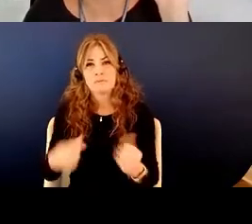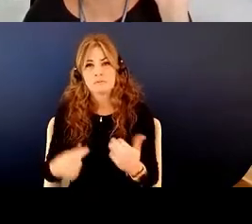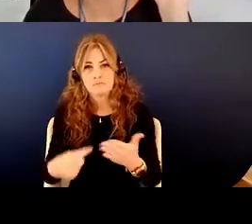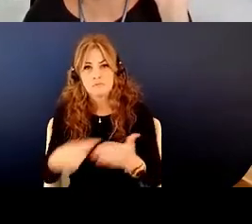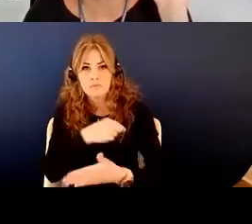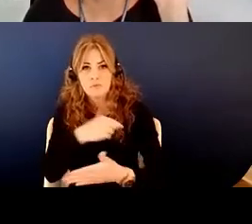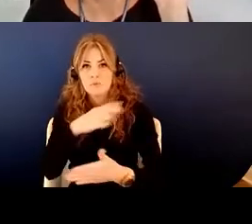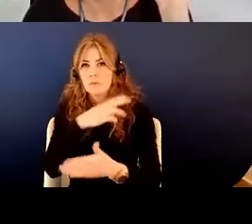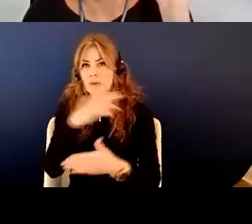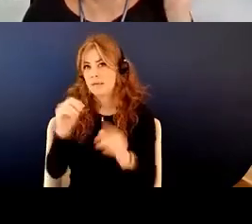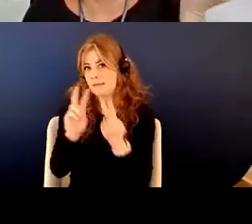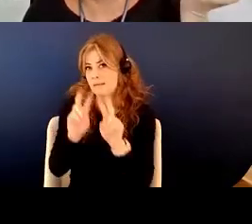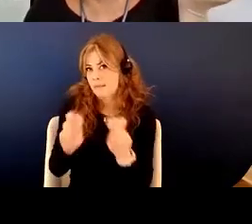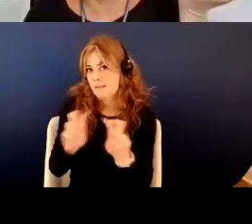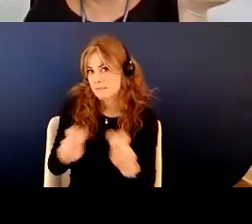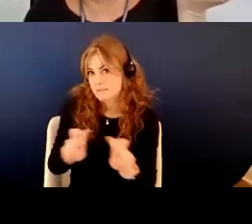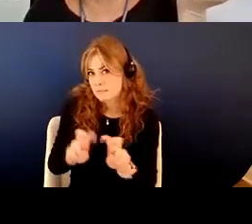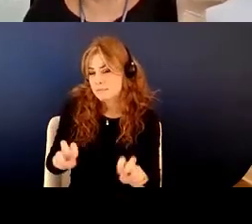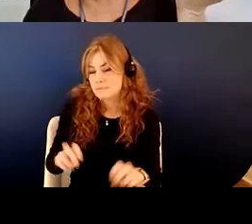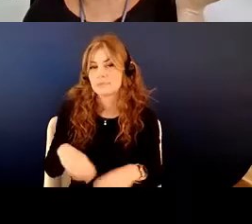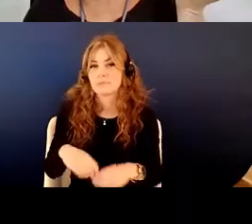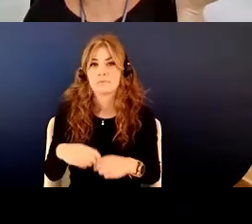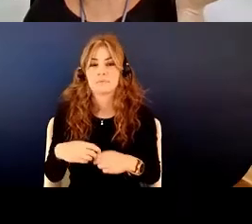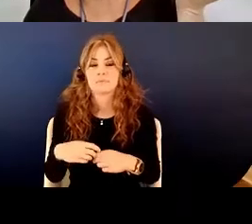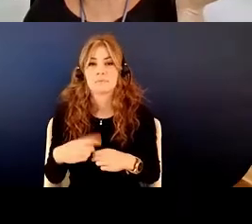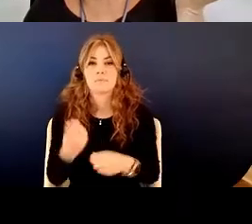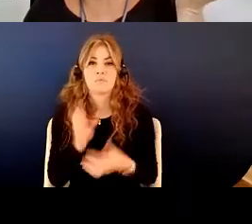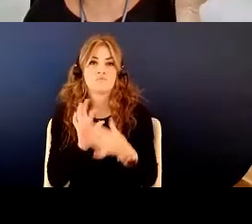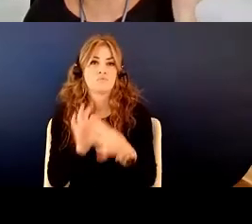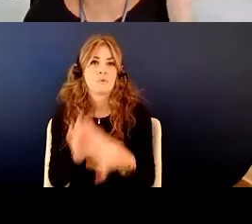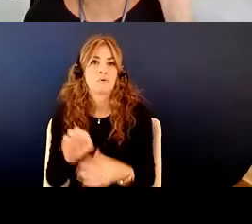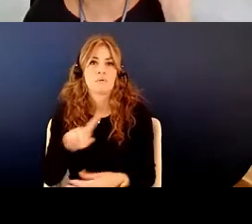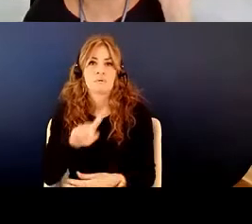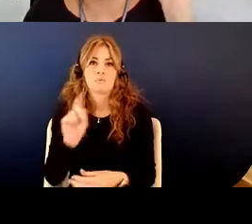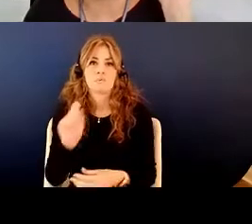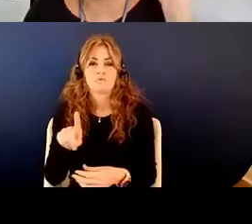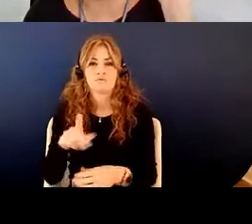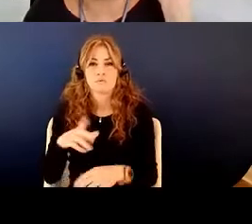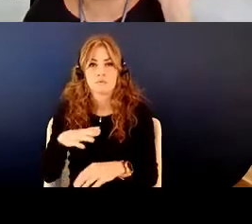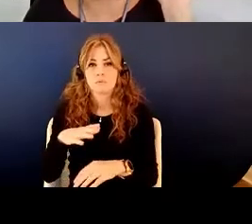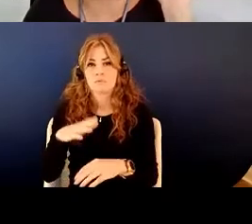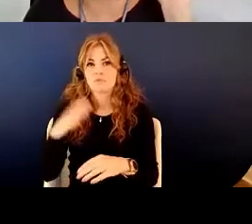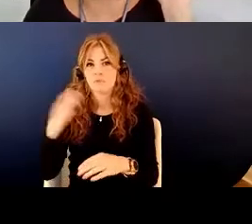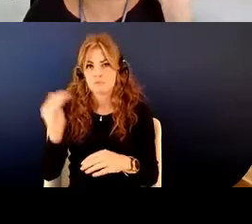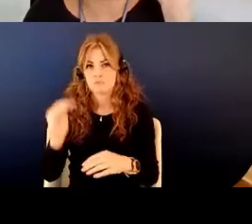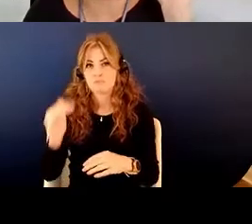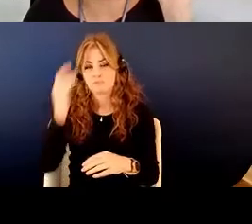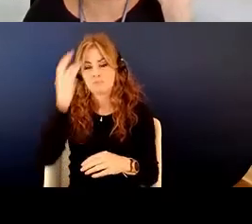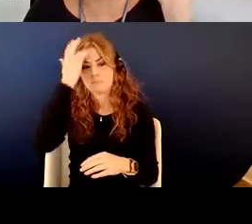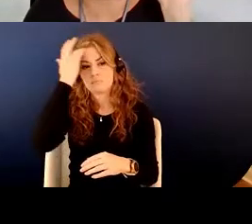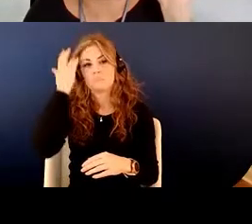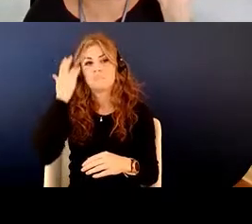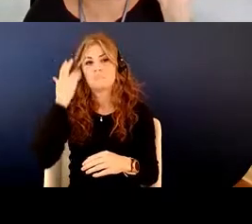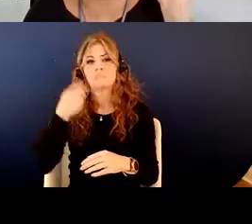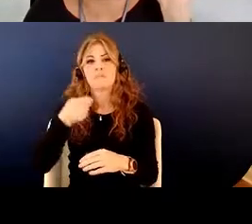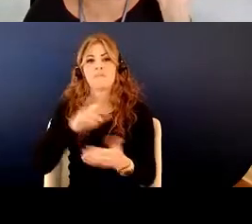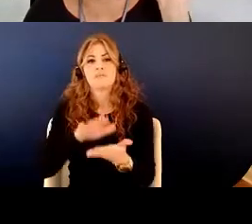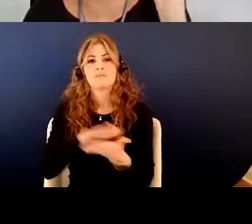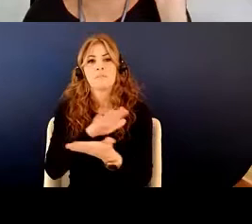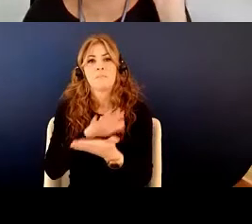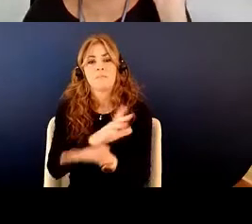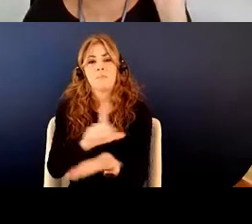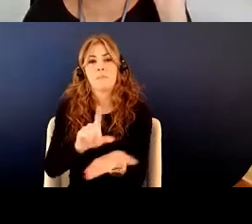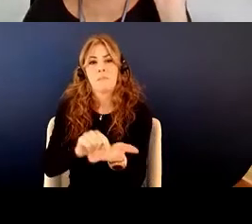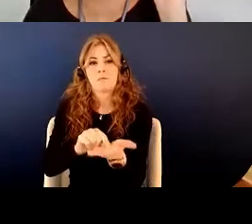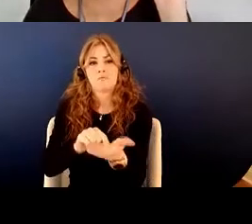meta-analysis. A related type question is on the following slide, also a paper published in the